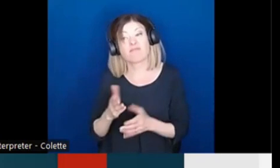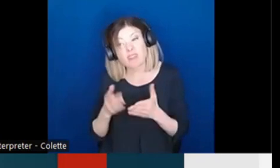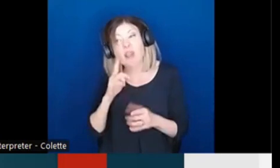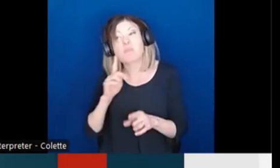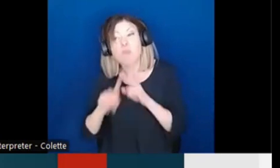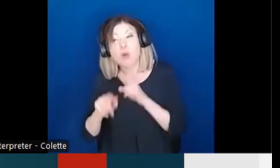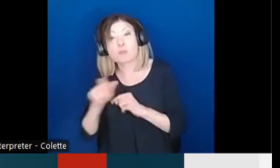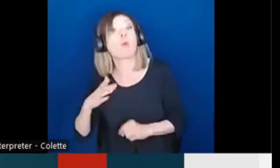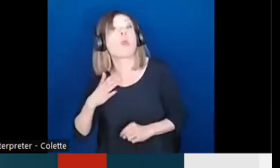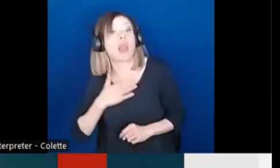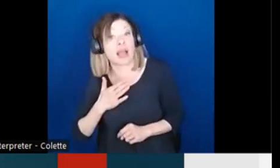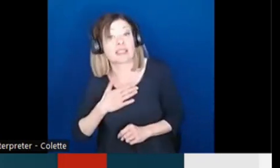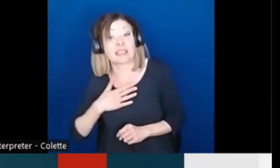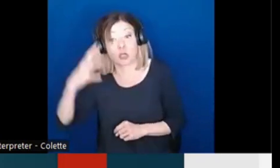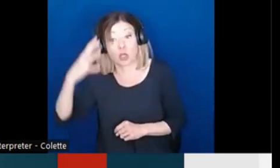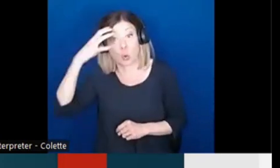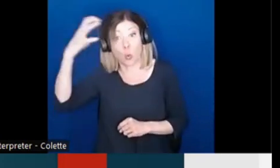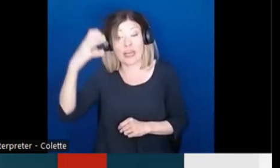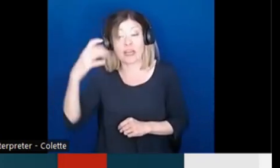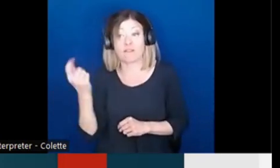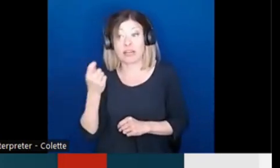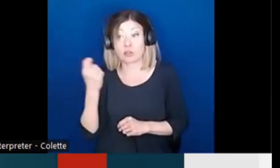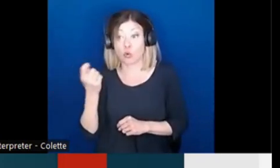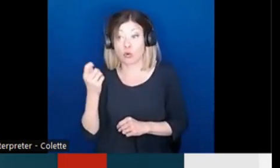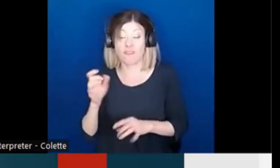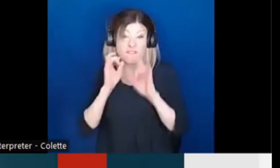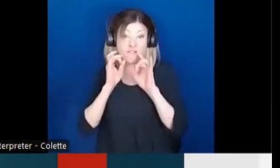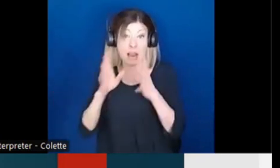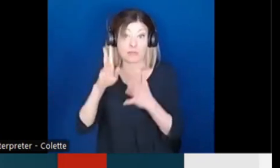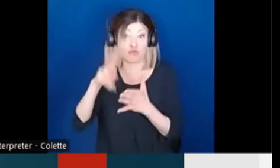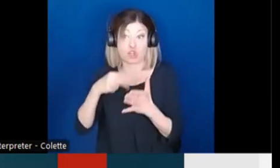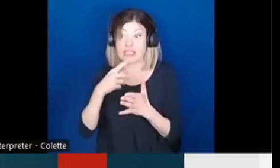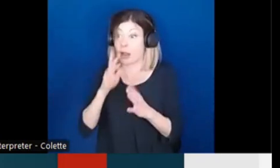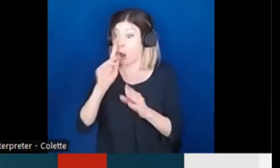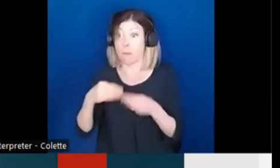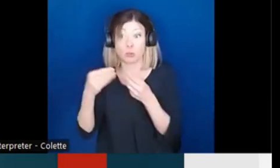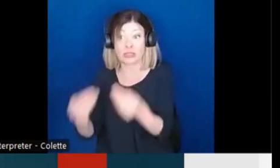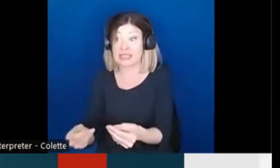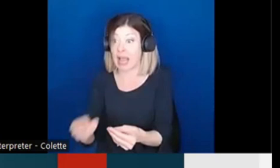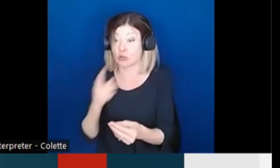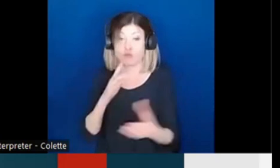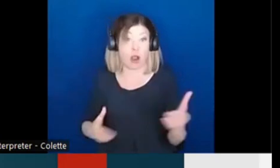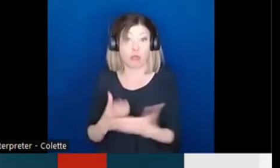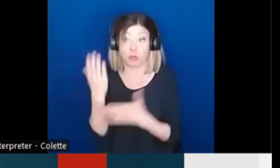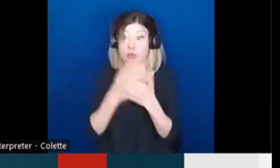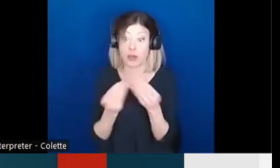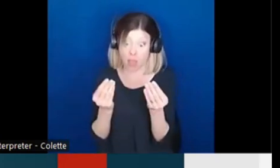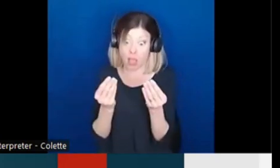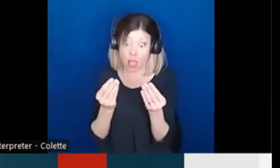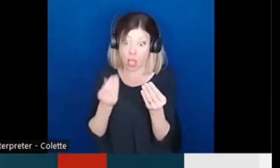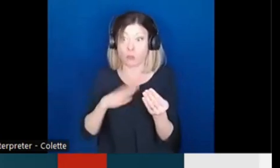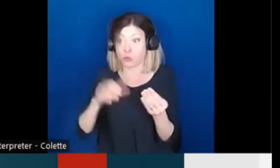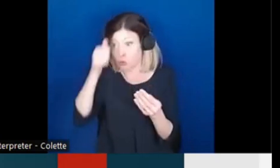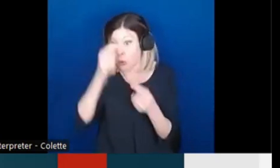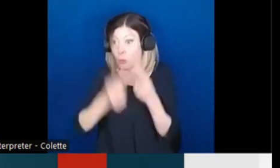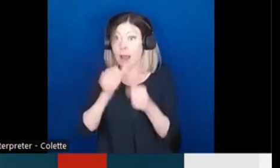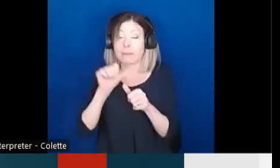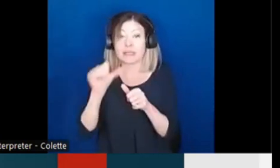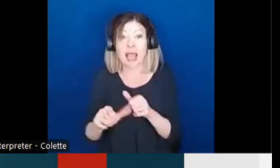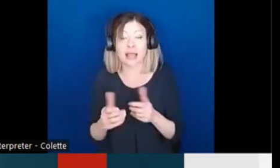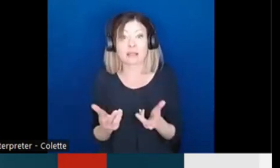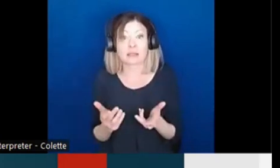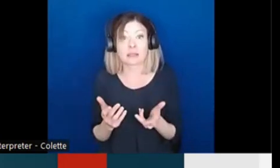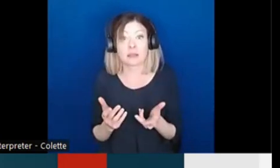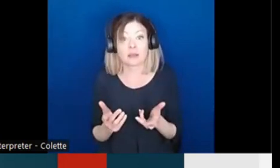Queen Victoria famously was reading it. She couldn't put it down. She was reading all through the night. The consensus seemed to